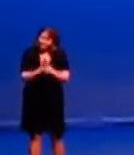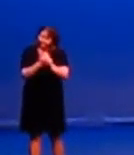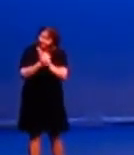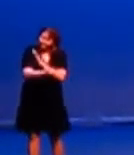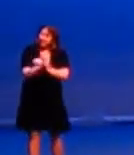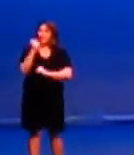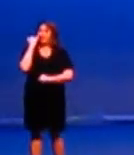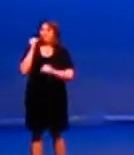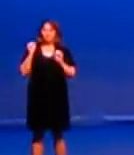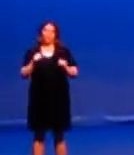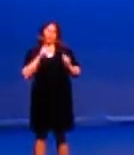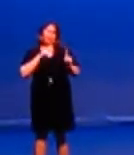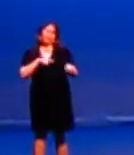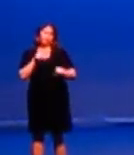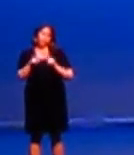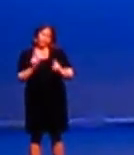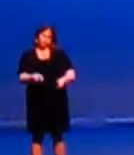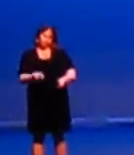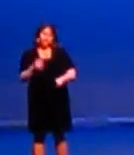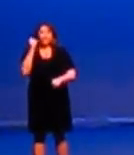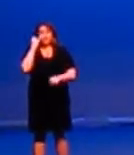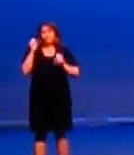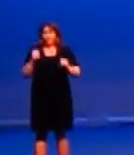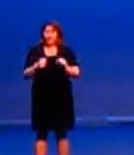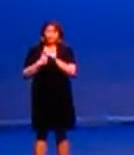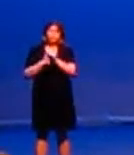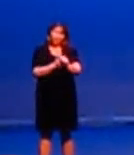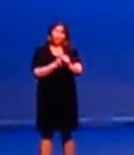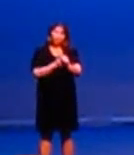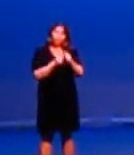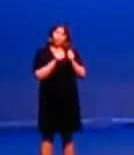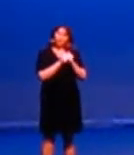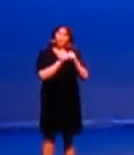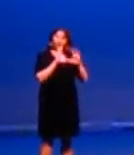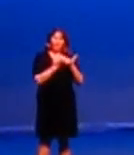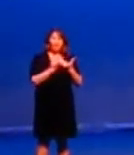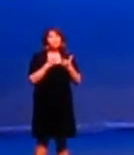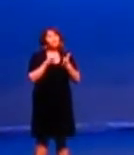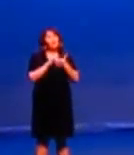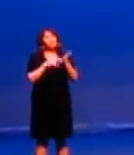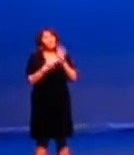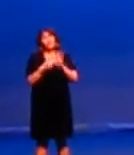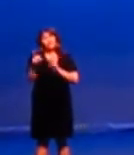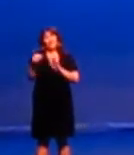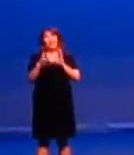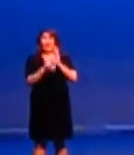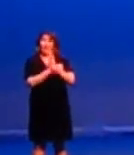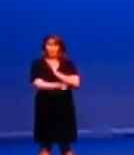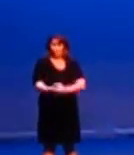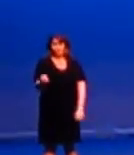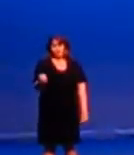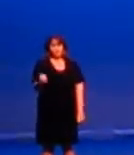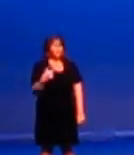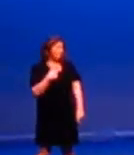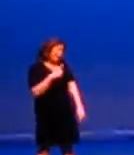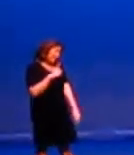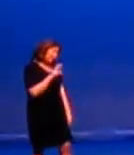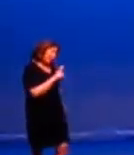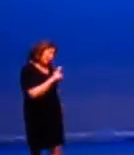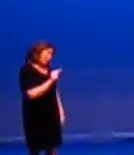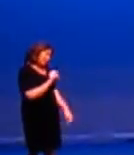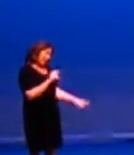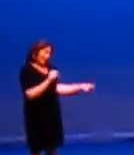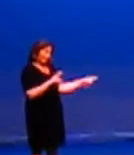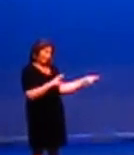the questions, can follow through with tasks, it takes ability. So, Dr. Taylor, we're